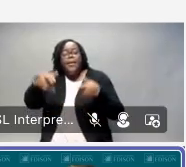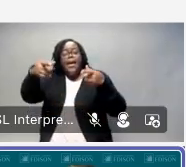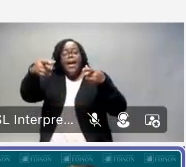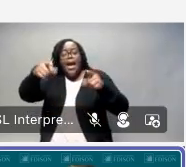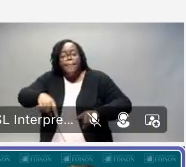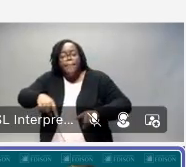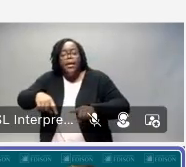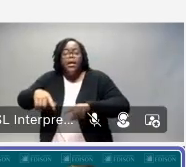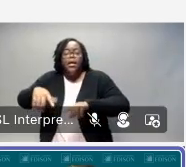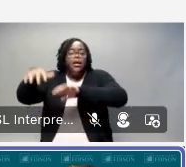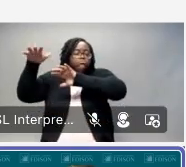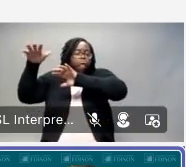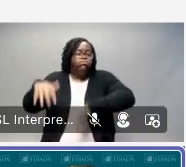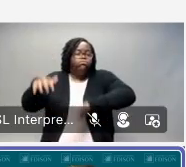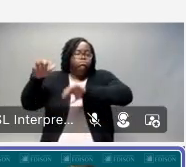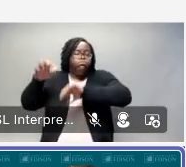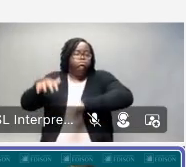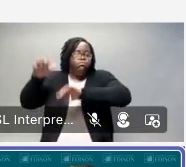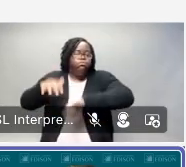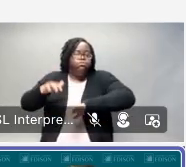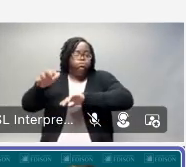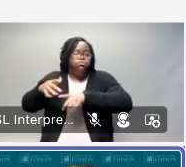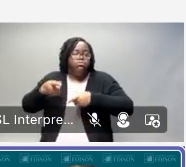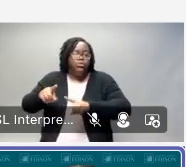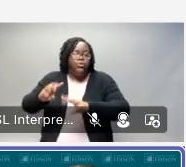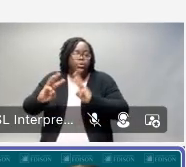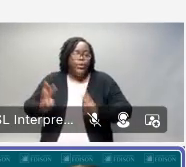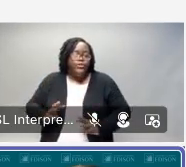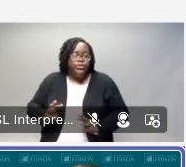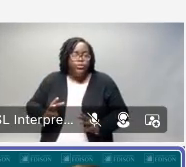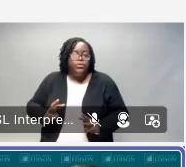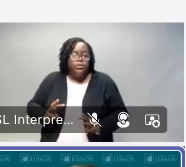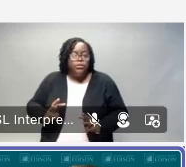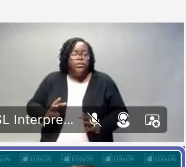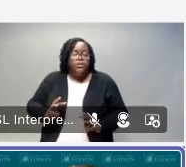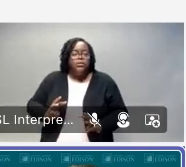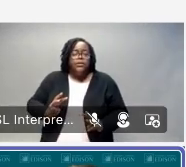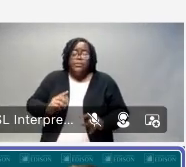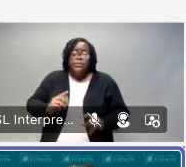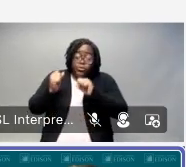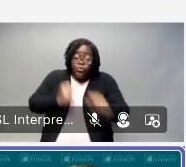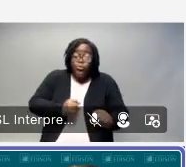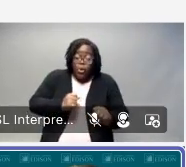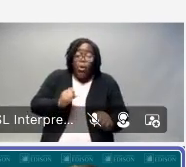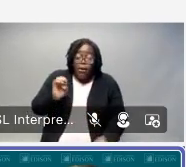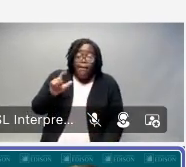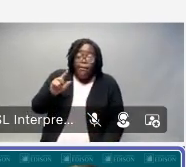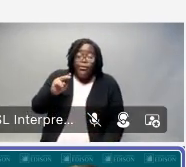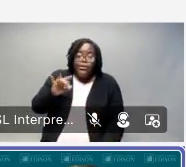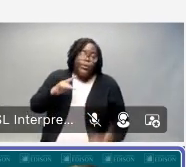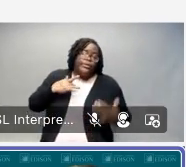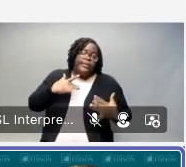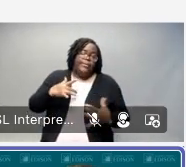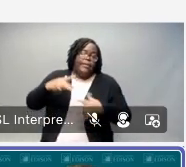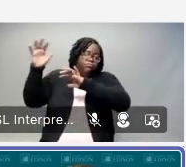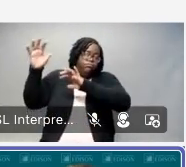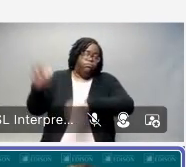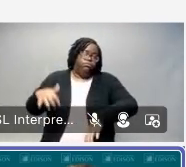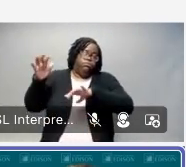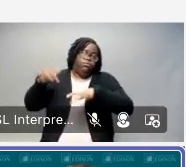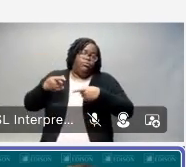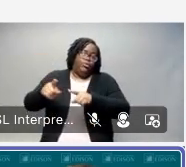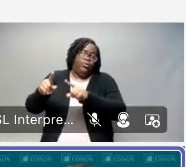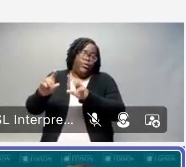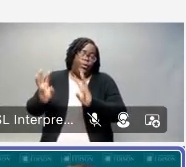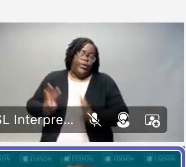having a wet winter with a El Nino, particularly a strong El Nino in place. So we're